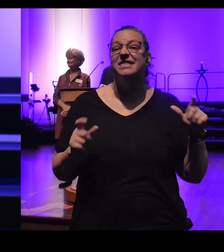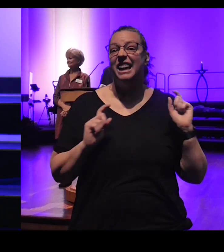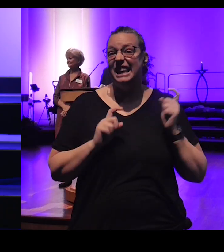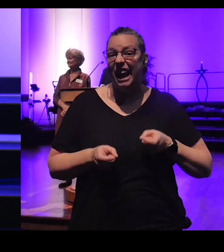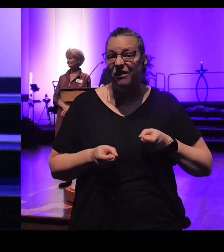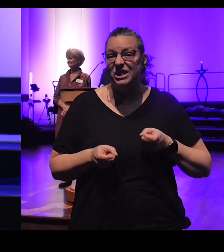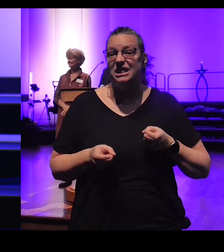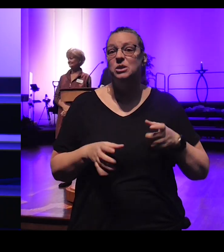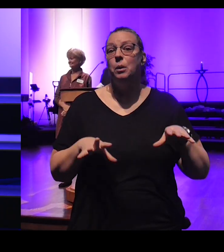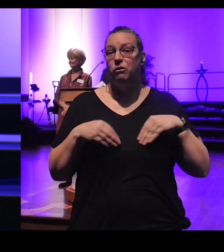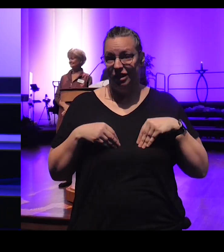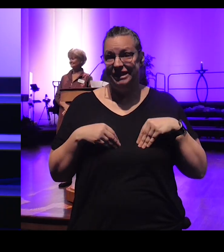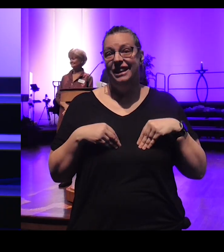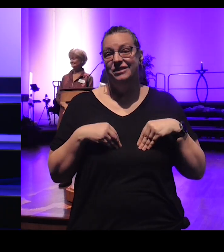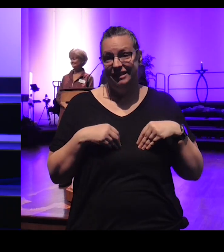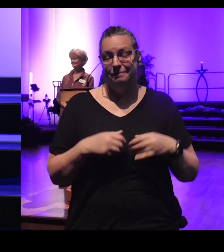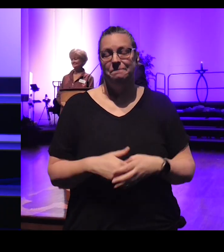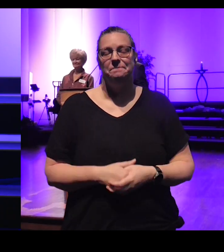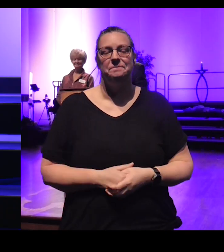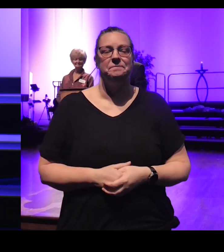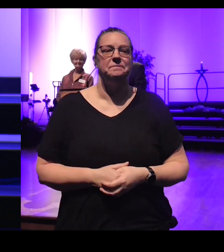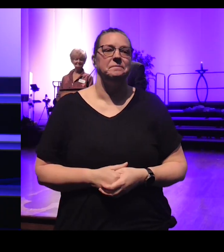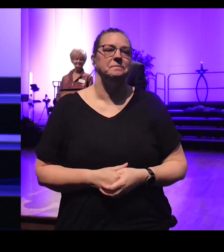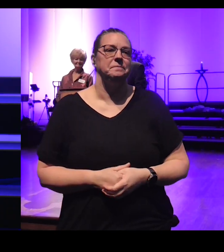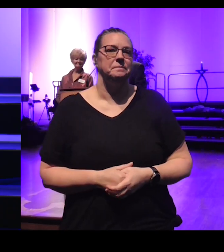the Foundation has ever received.